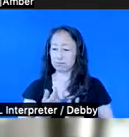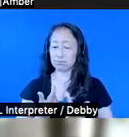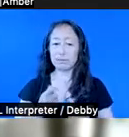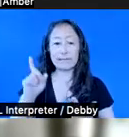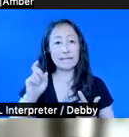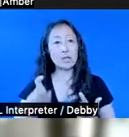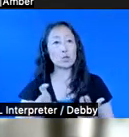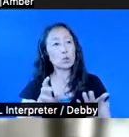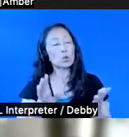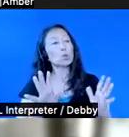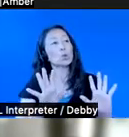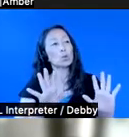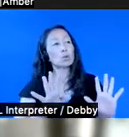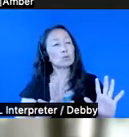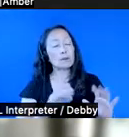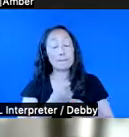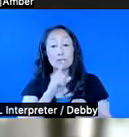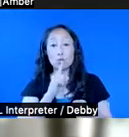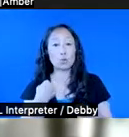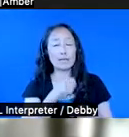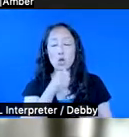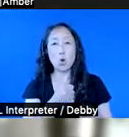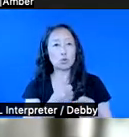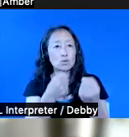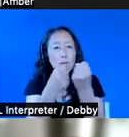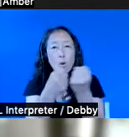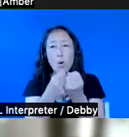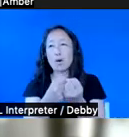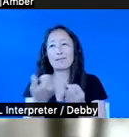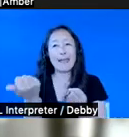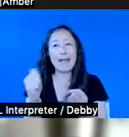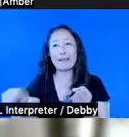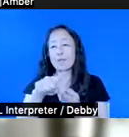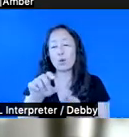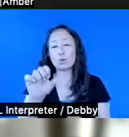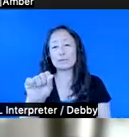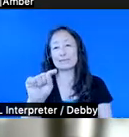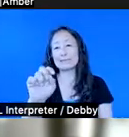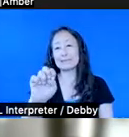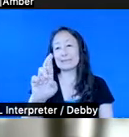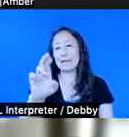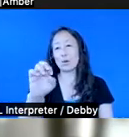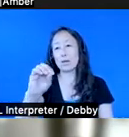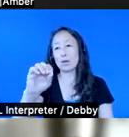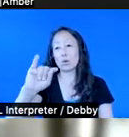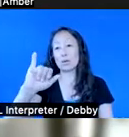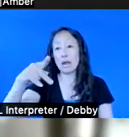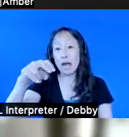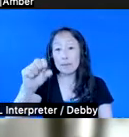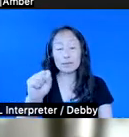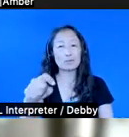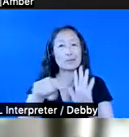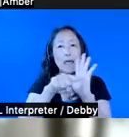would reinforce any of those stereotypes or beliefs or any of the internalized messages that we've